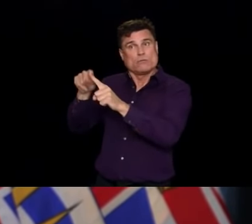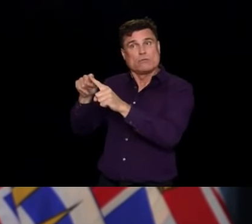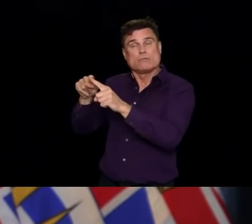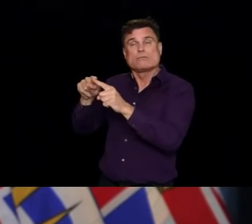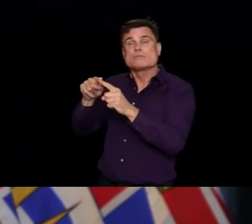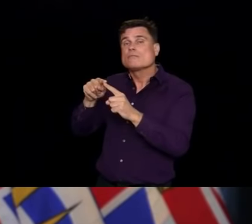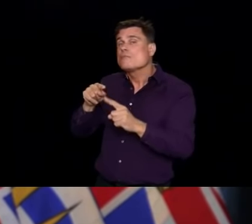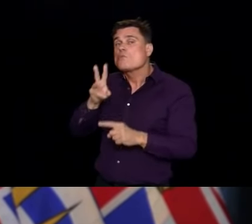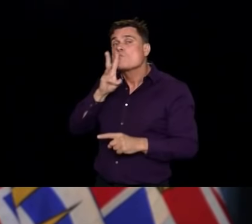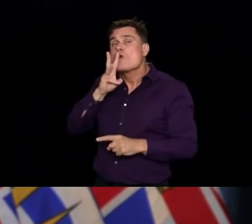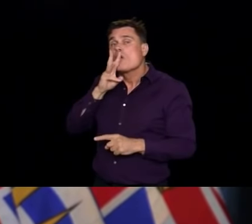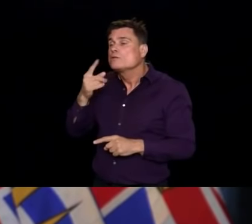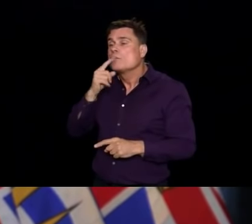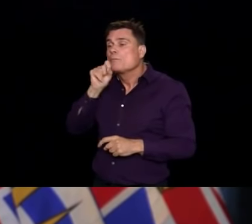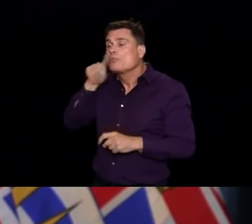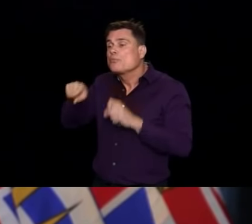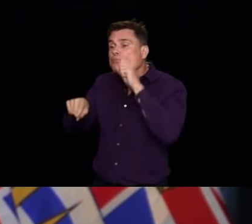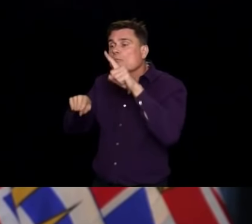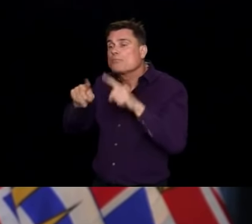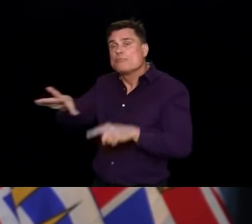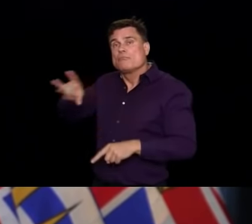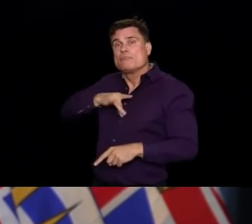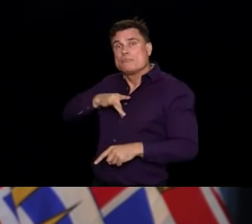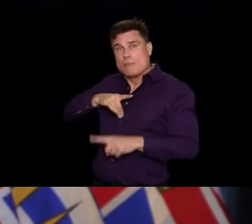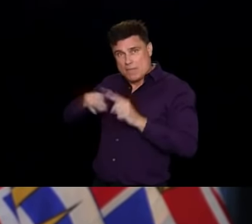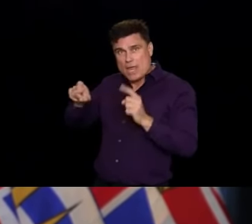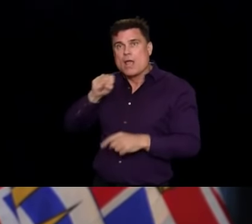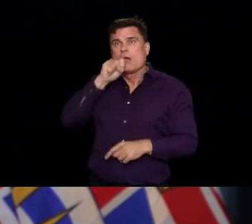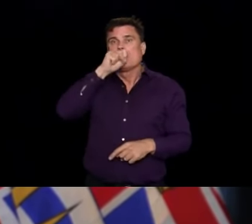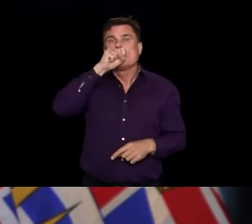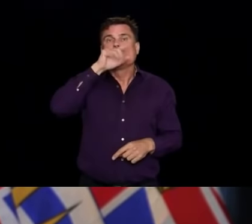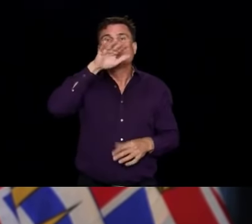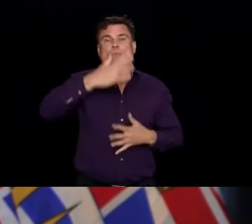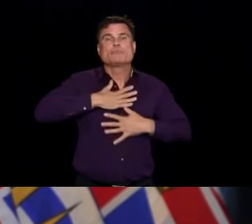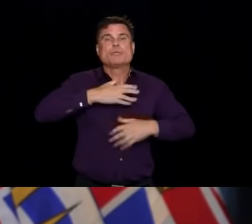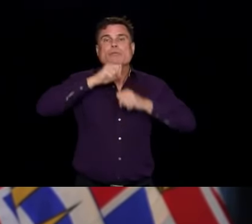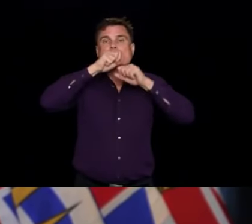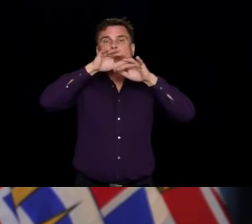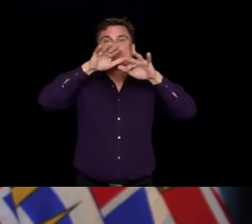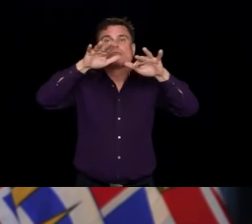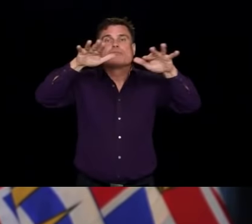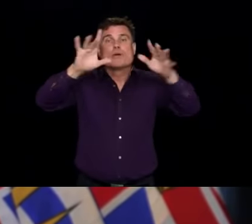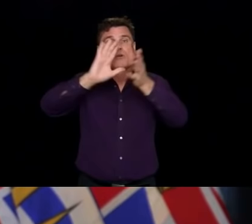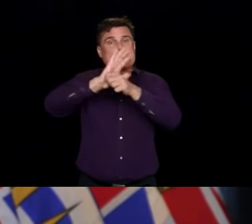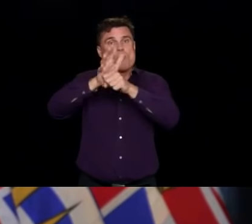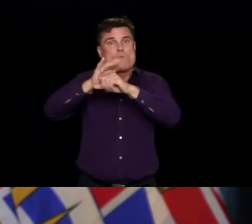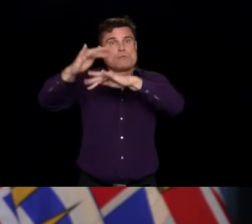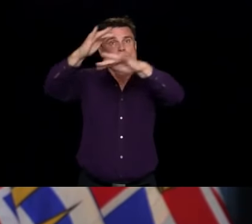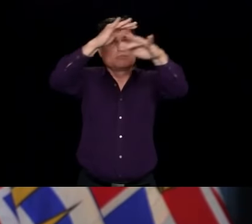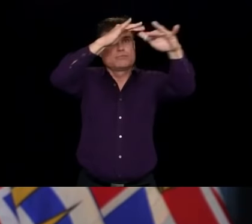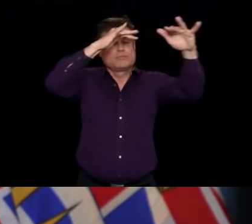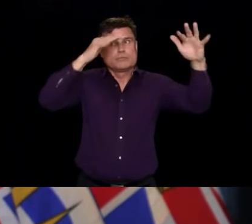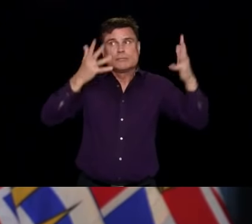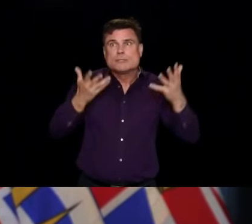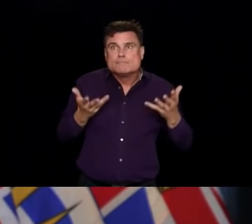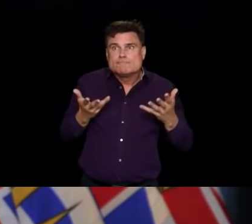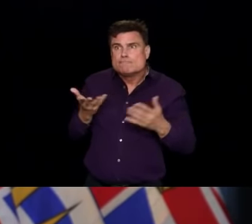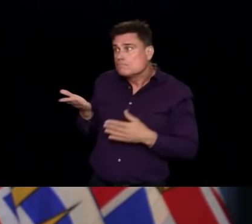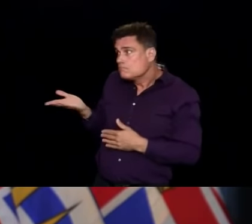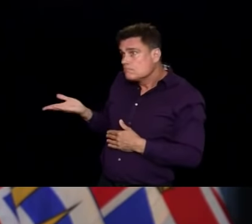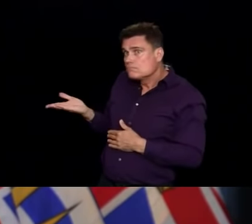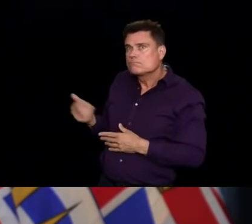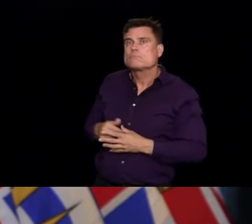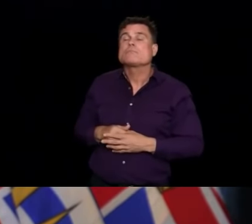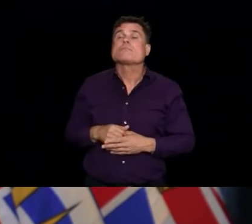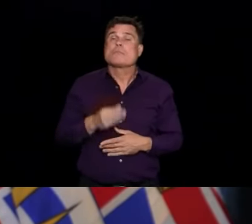virus. Yeah, I think I want to start off by saying that, you know, the WHO has been doing an